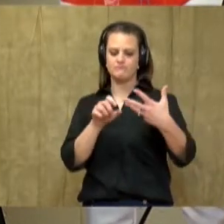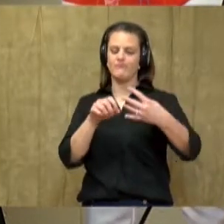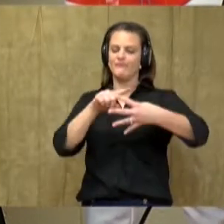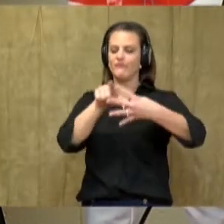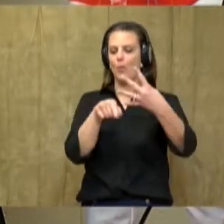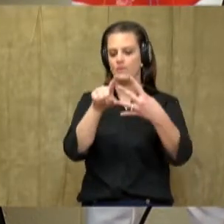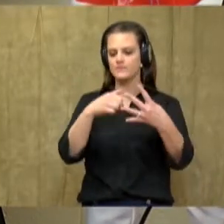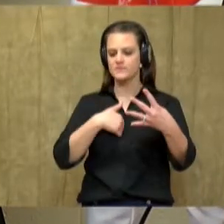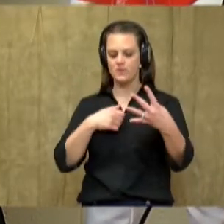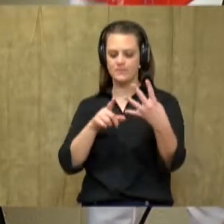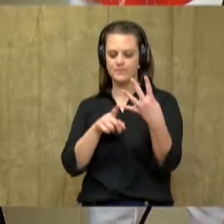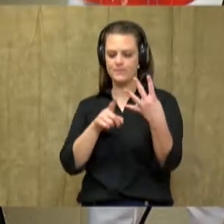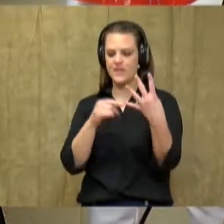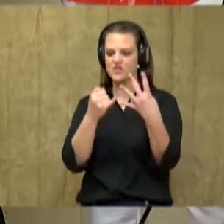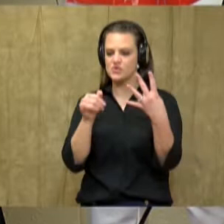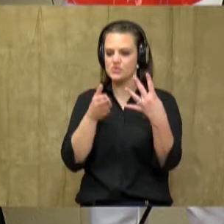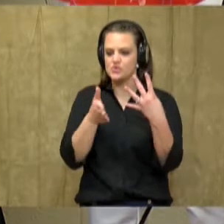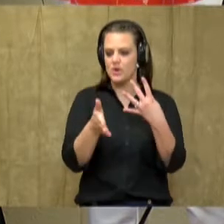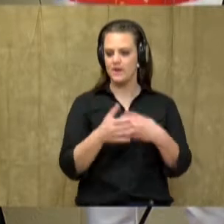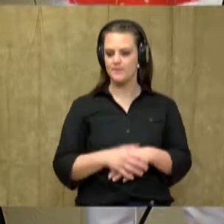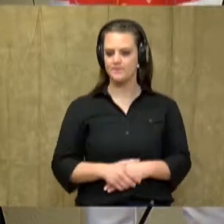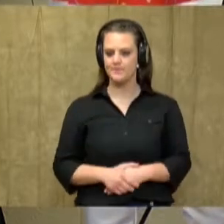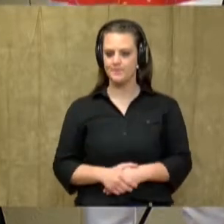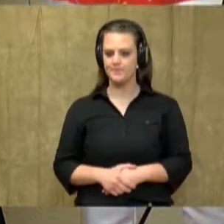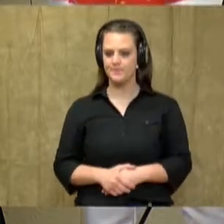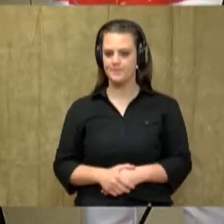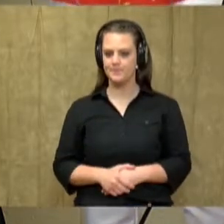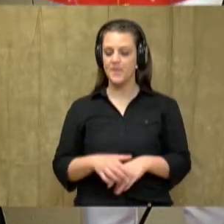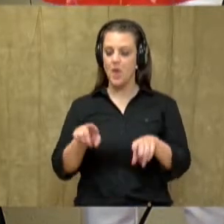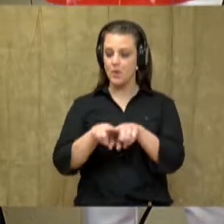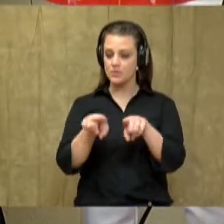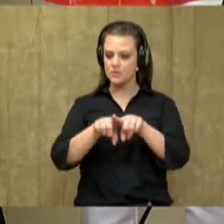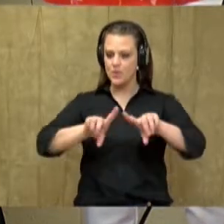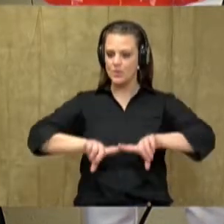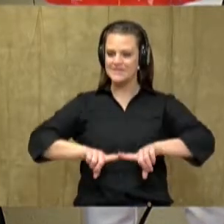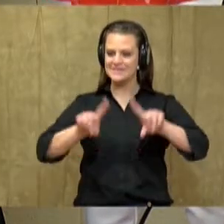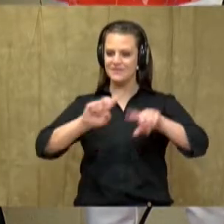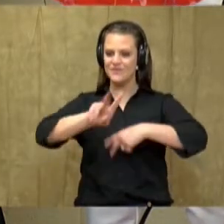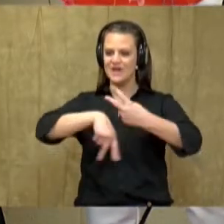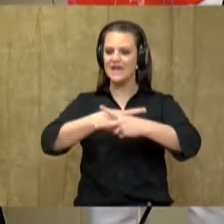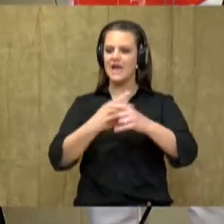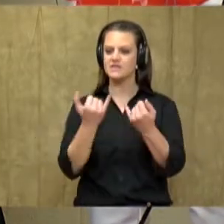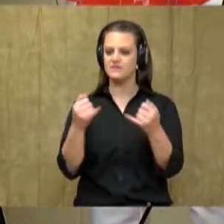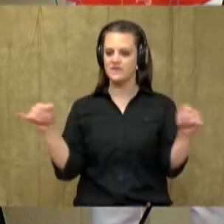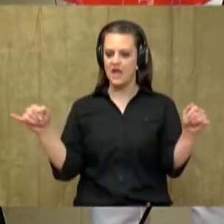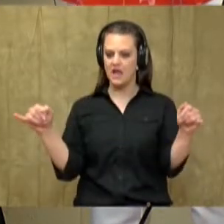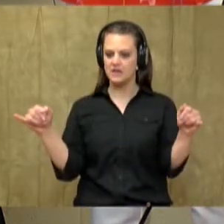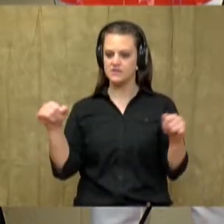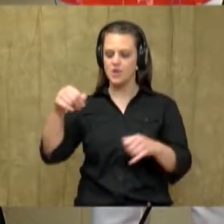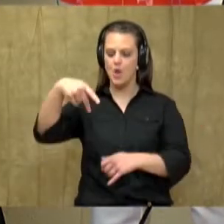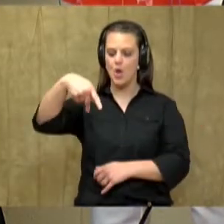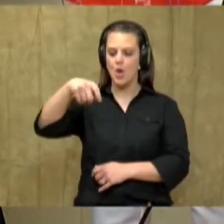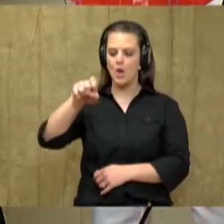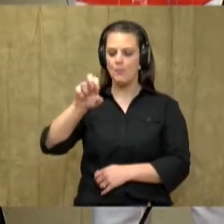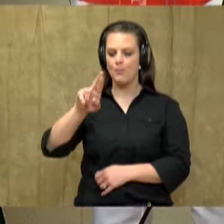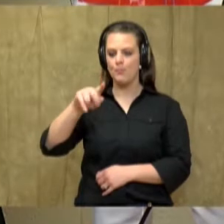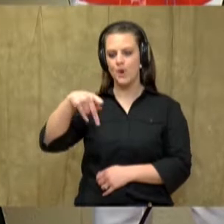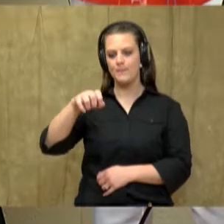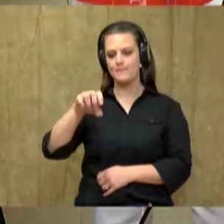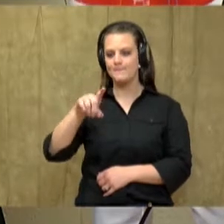of angles. All right, and also our different kind of lines that we learned about Monday: our perpendicular